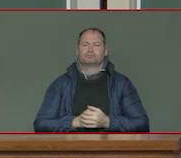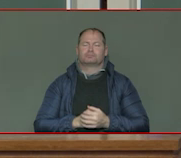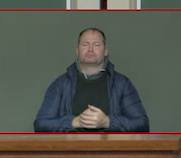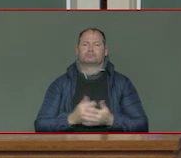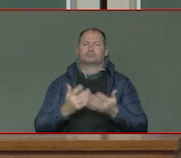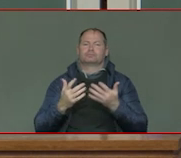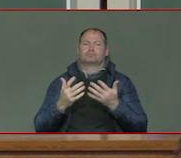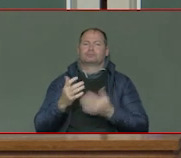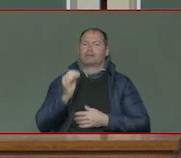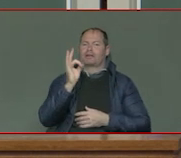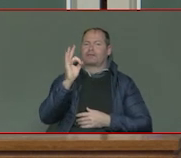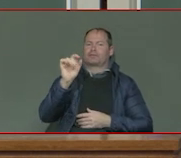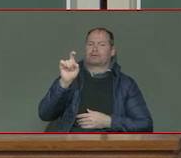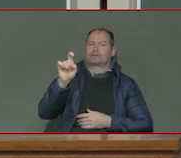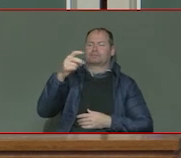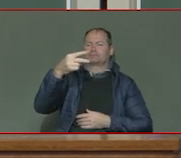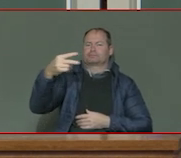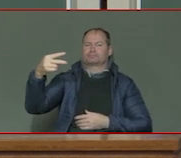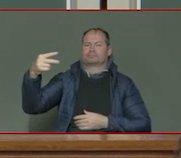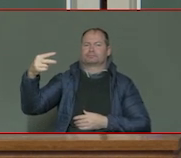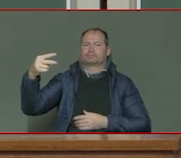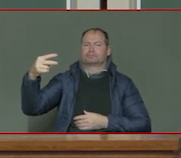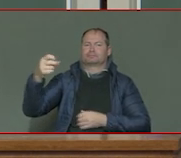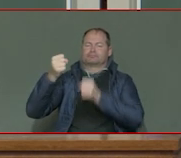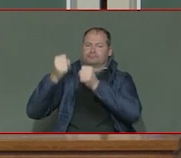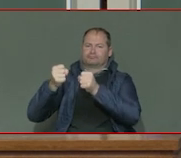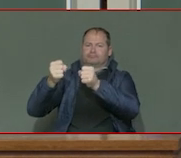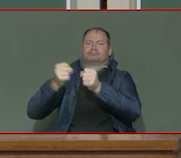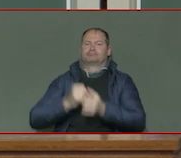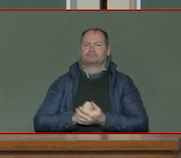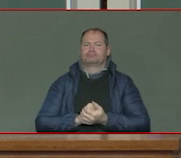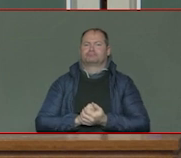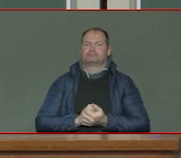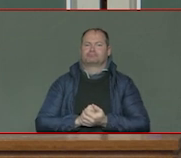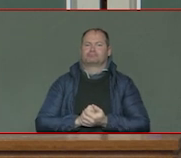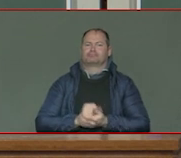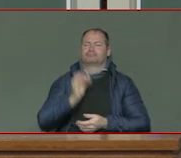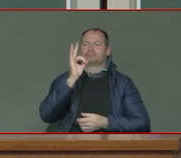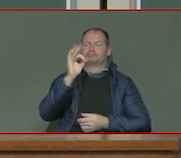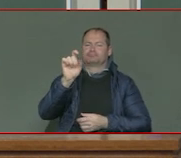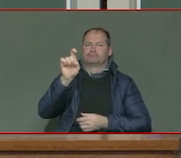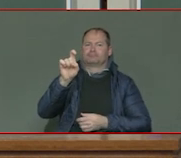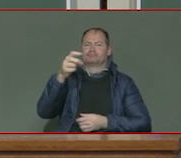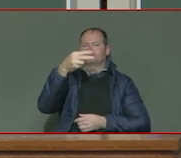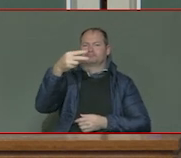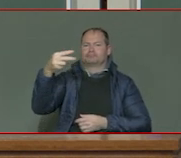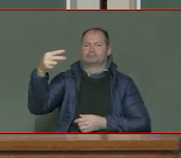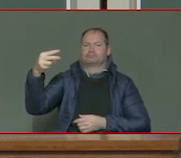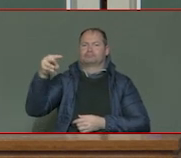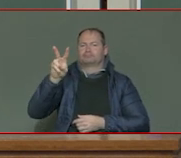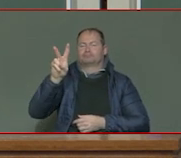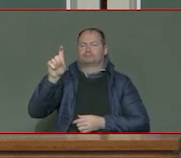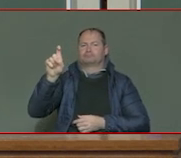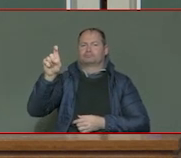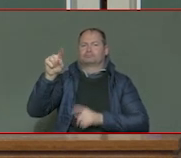expression fx is equal to a constant. Fx is equal to 2x plus